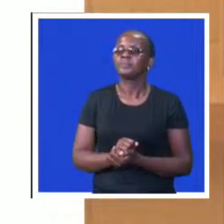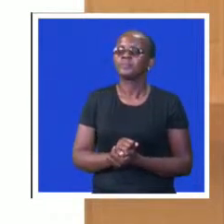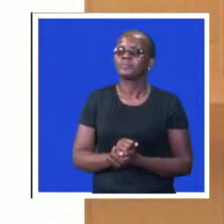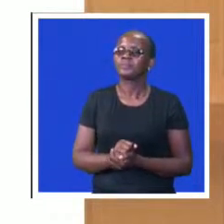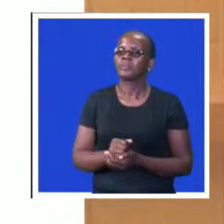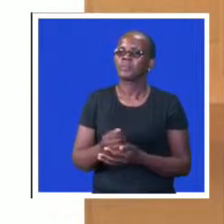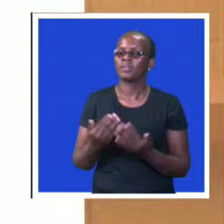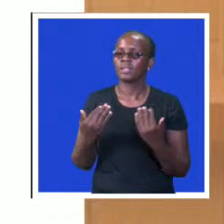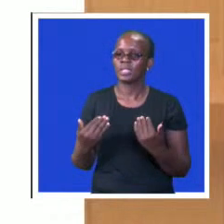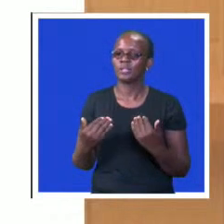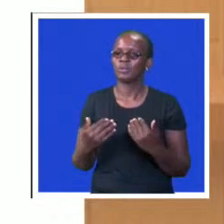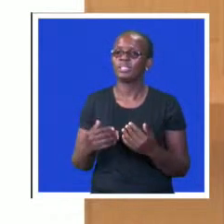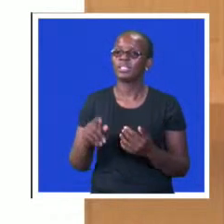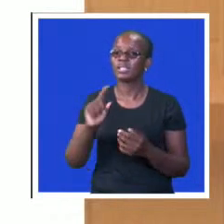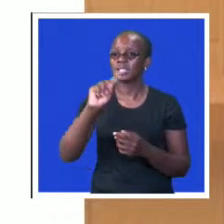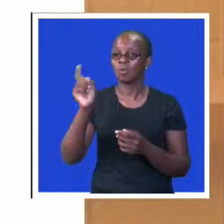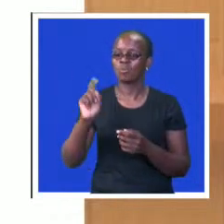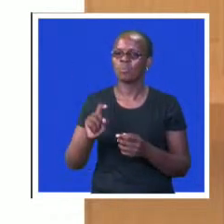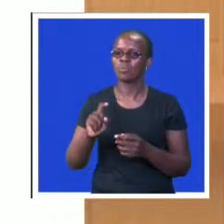move to this question.